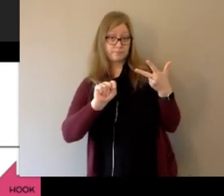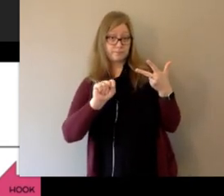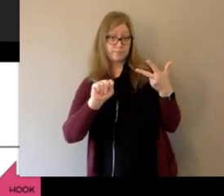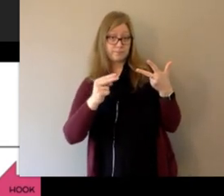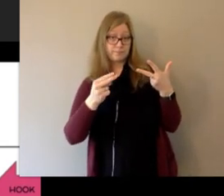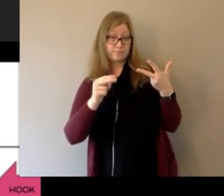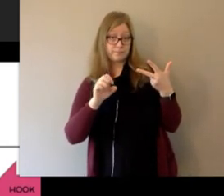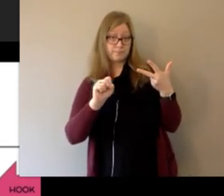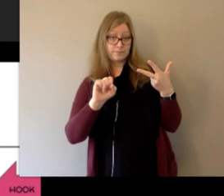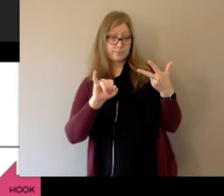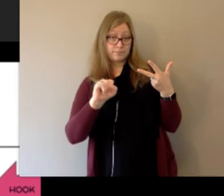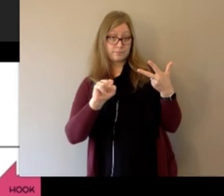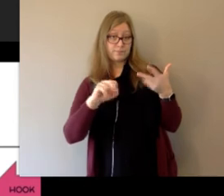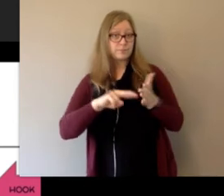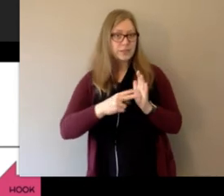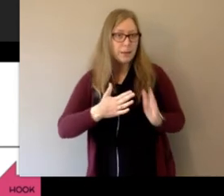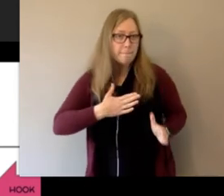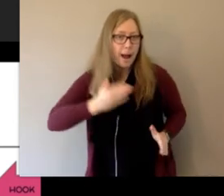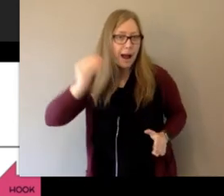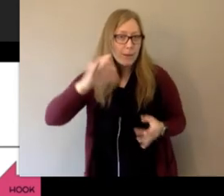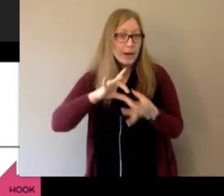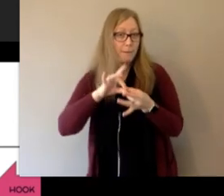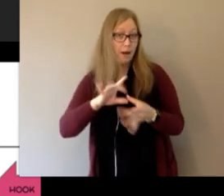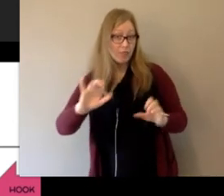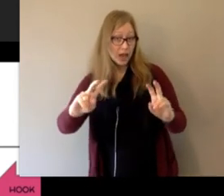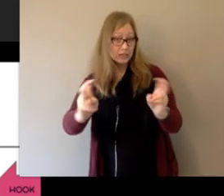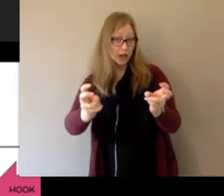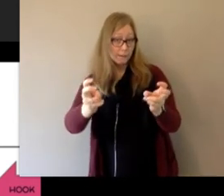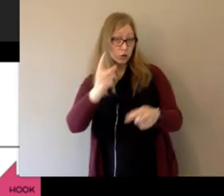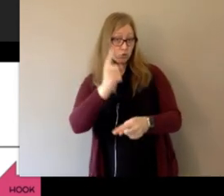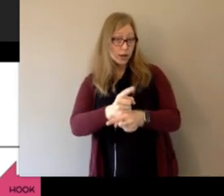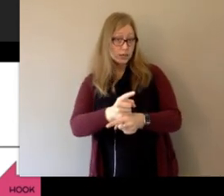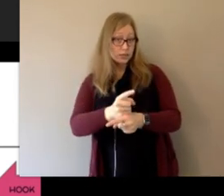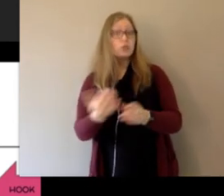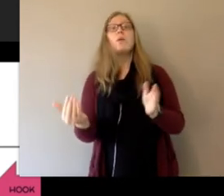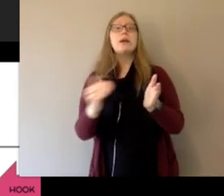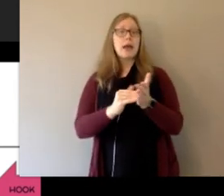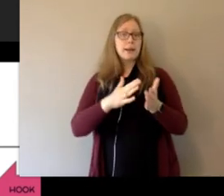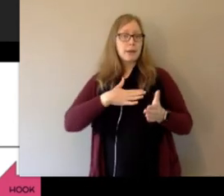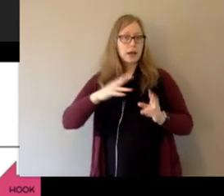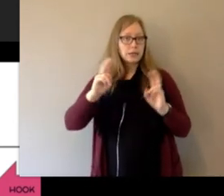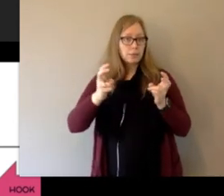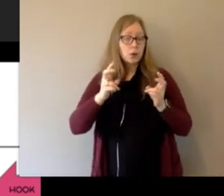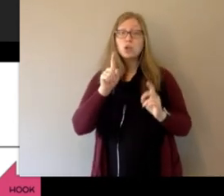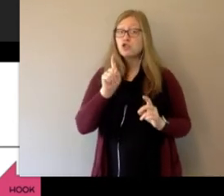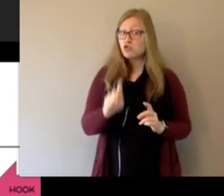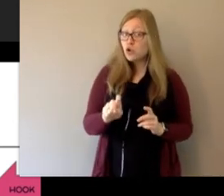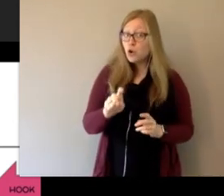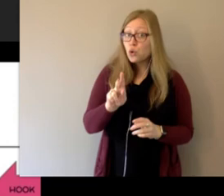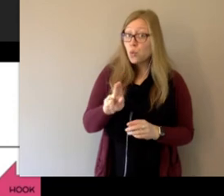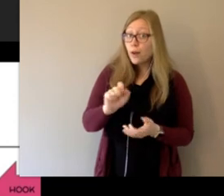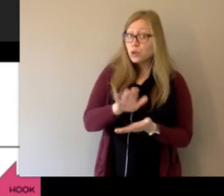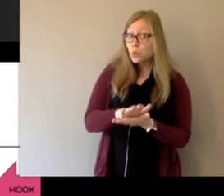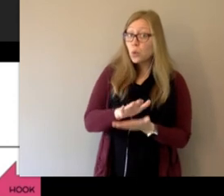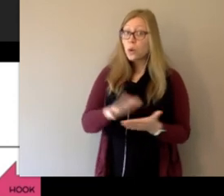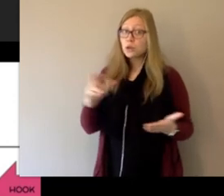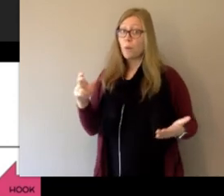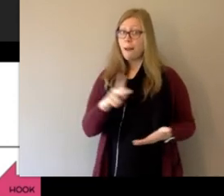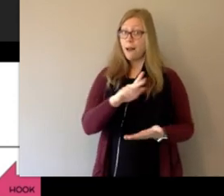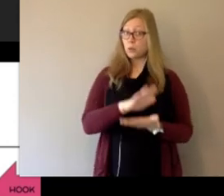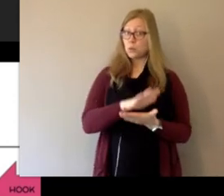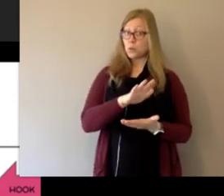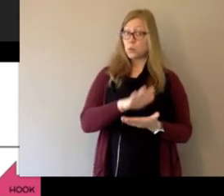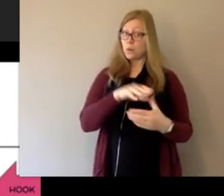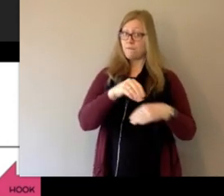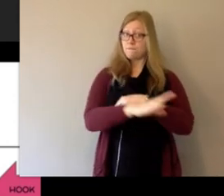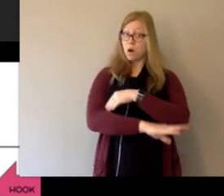opinion about my topic. So again, my topic was, should U.S. schools go back in the fall? And now